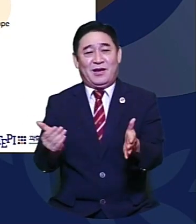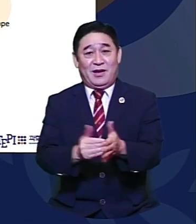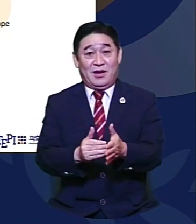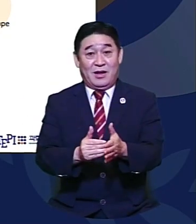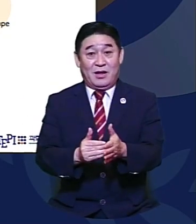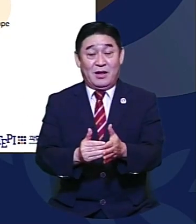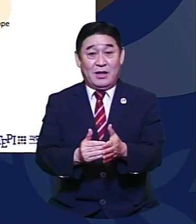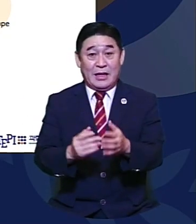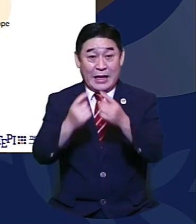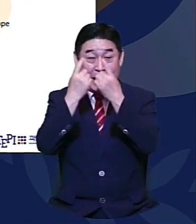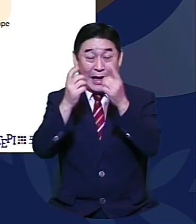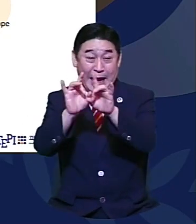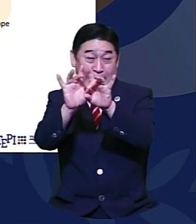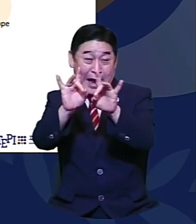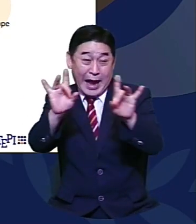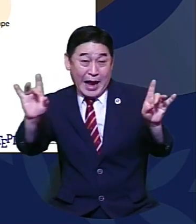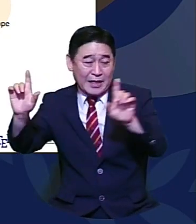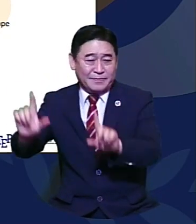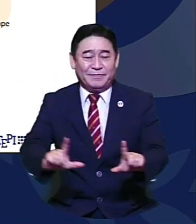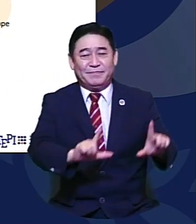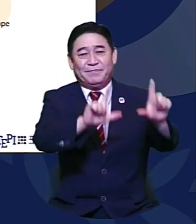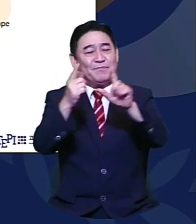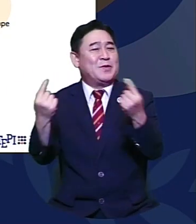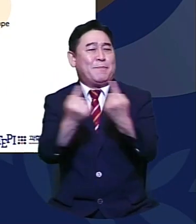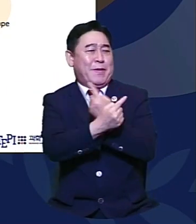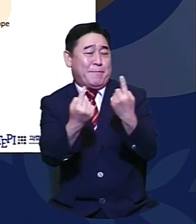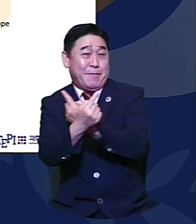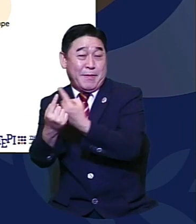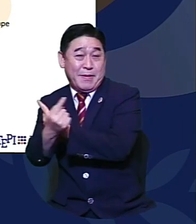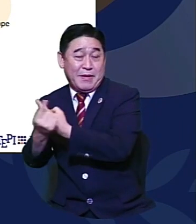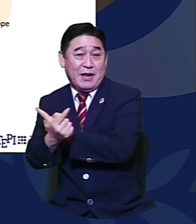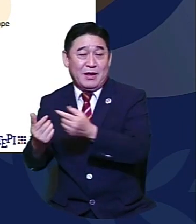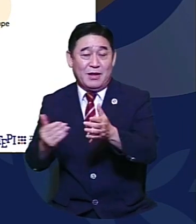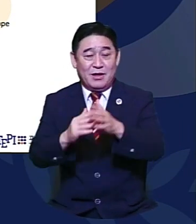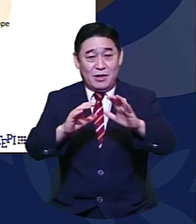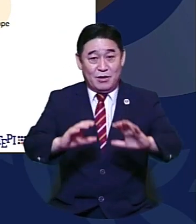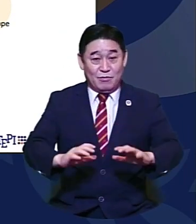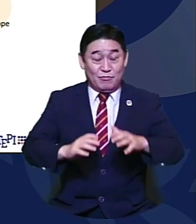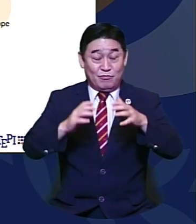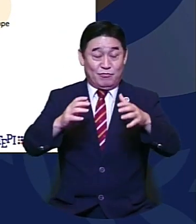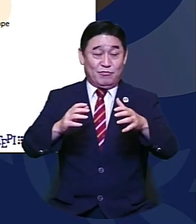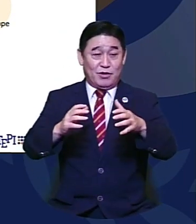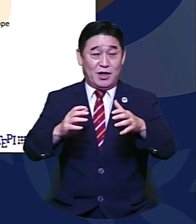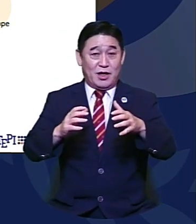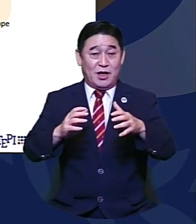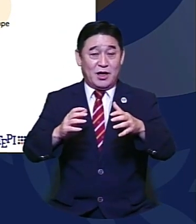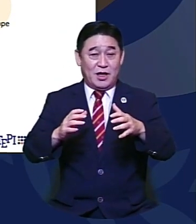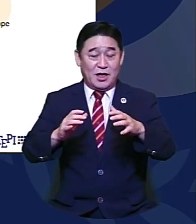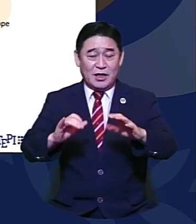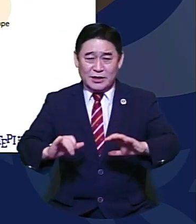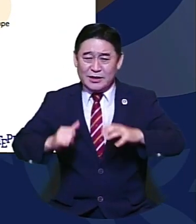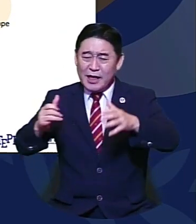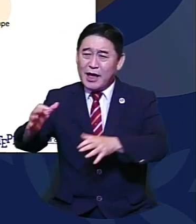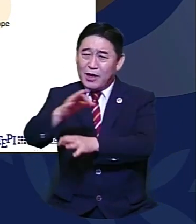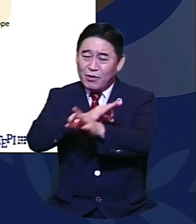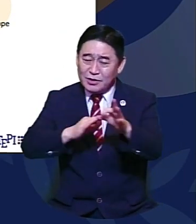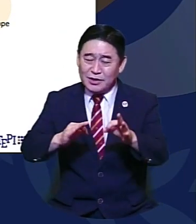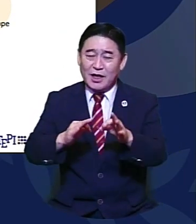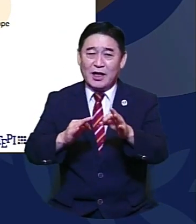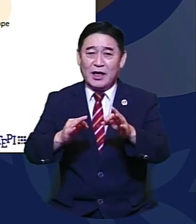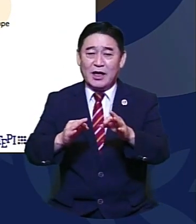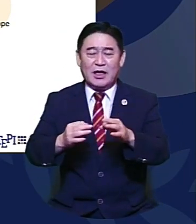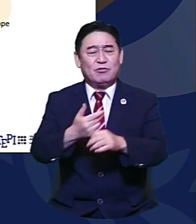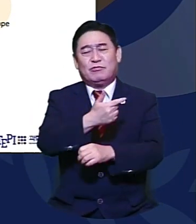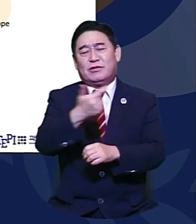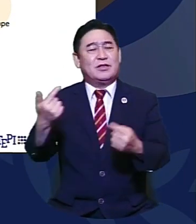people and national and also global economy. Usually it created a